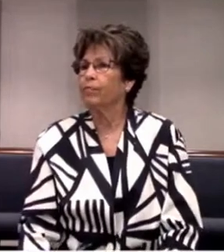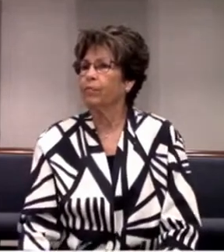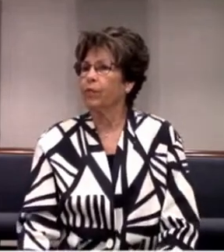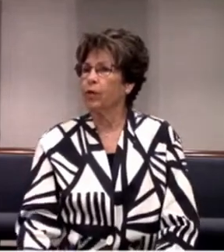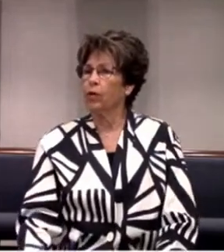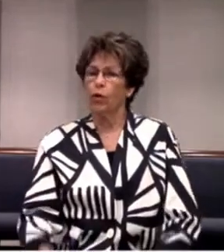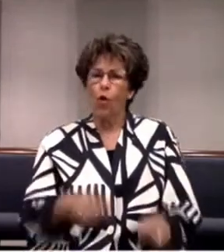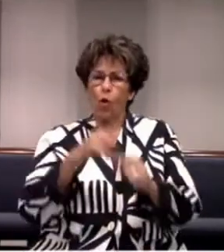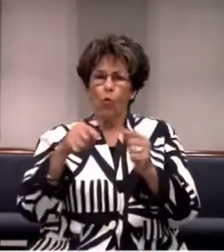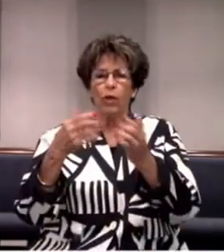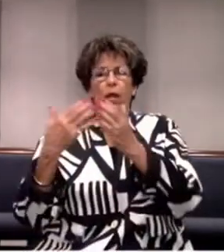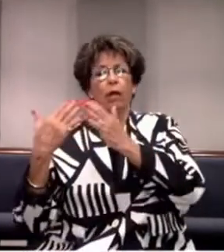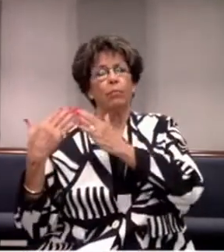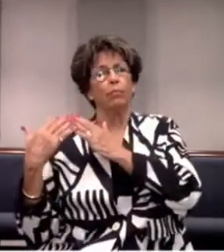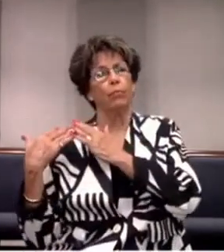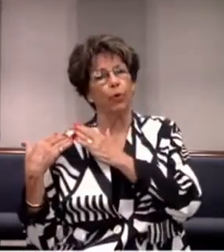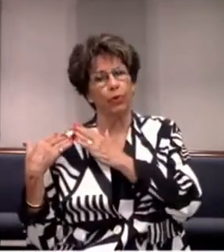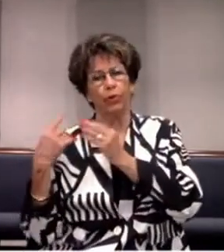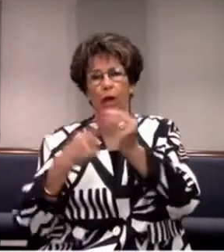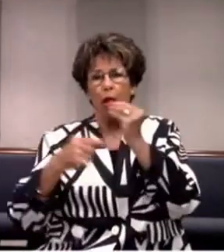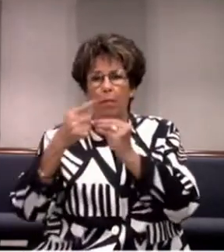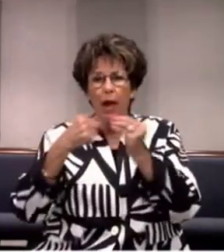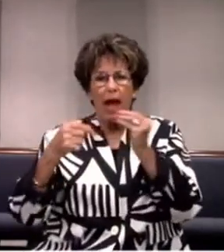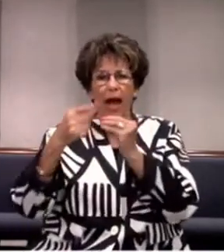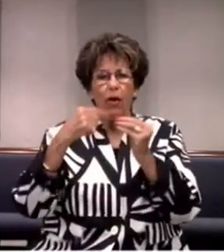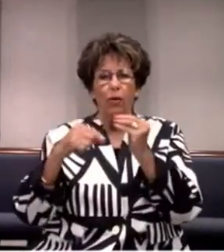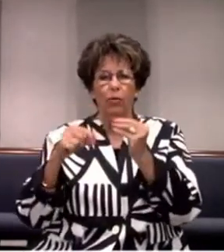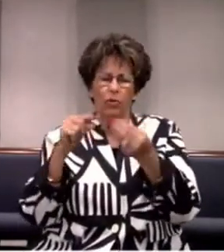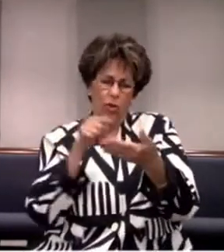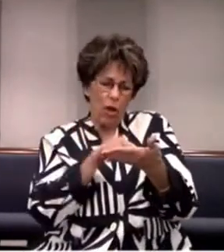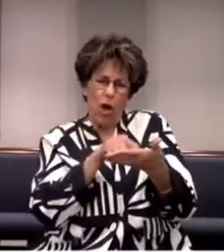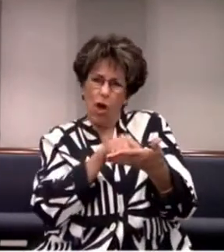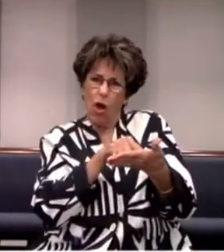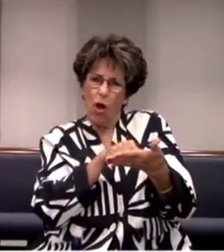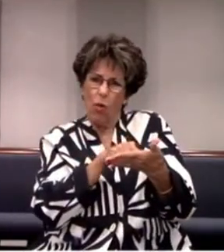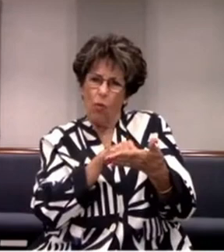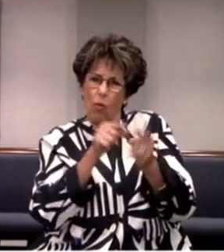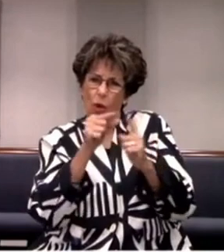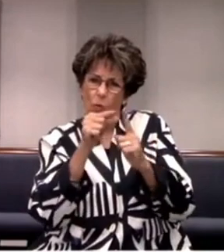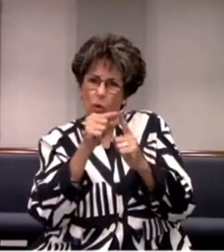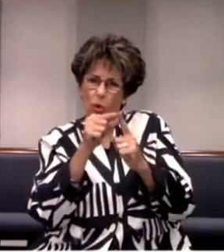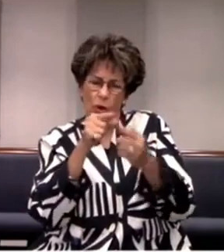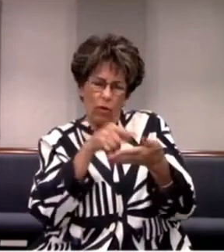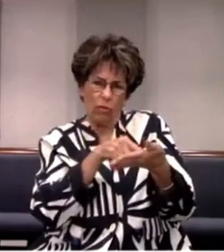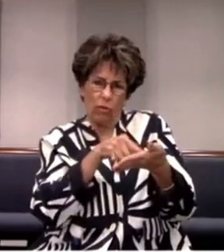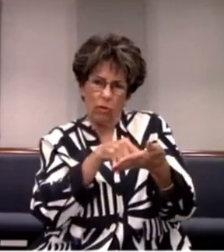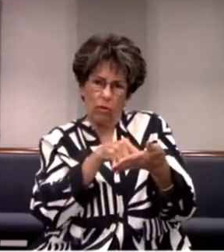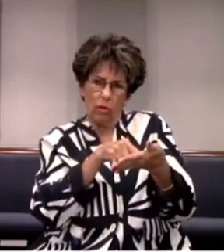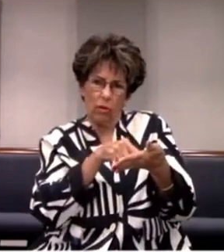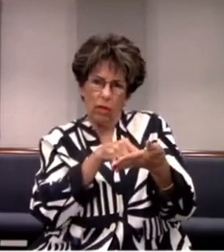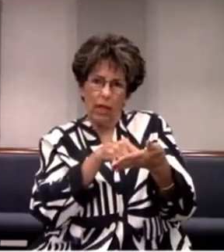When I'm burdened over a scripture, it's the Holy Spirit of God that illumines the scripture to me.